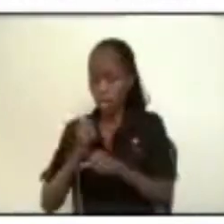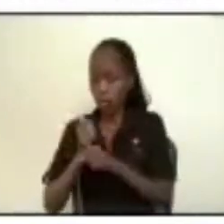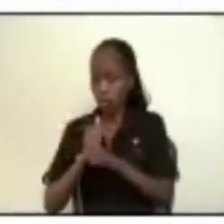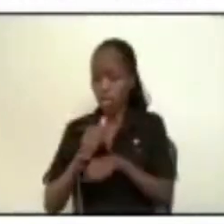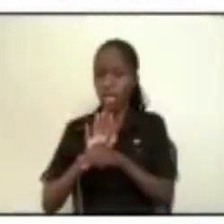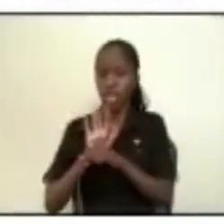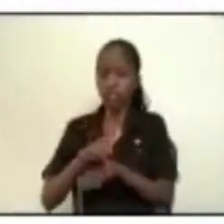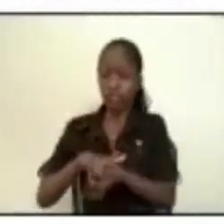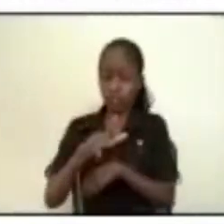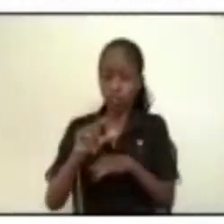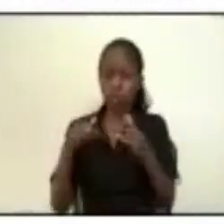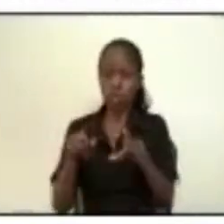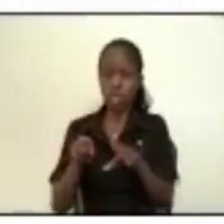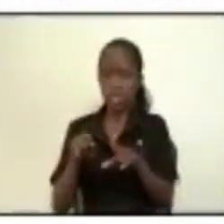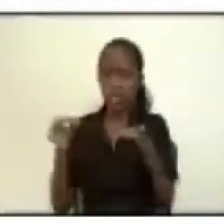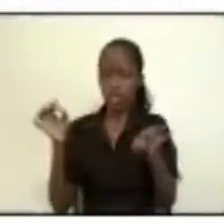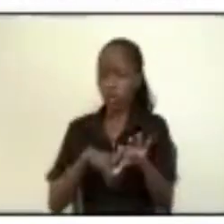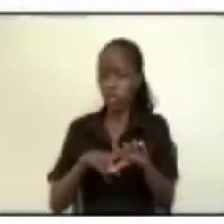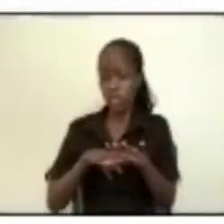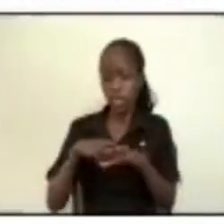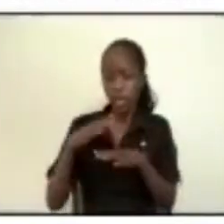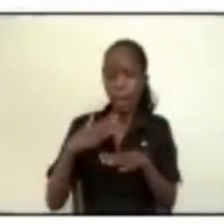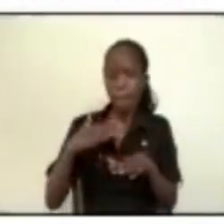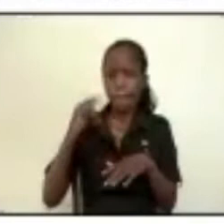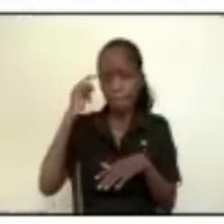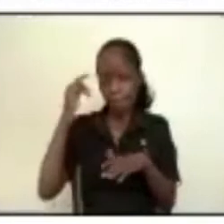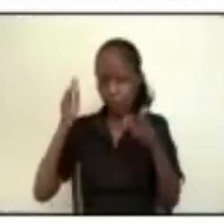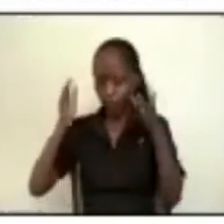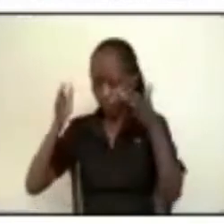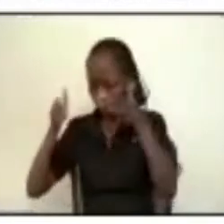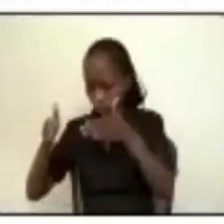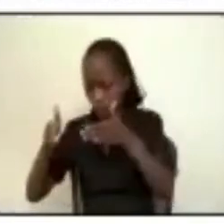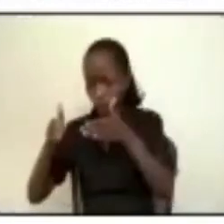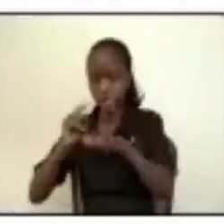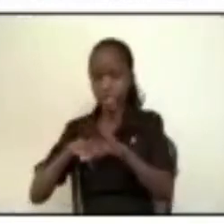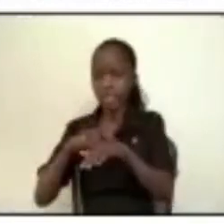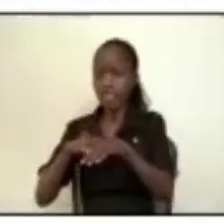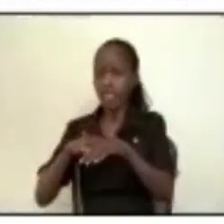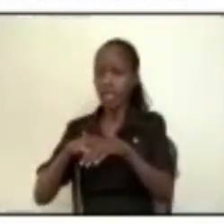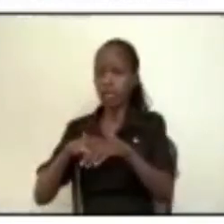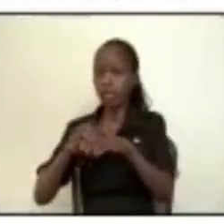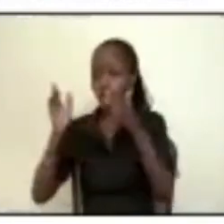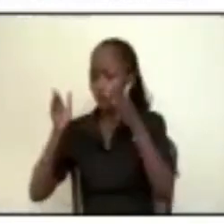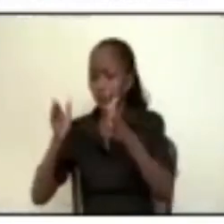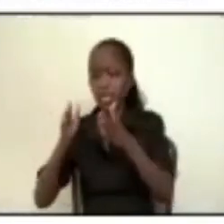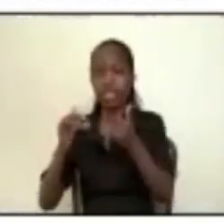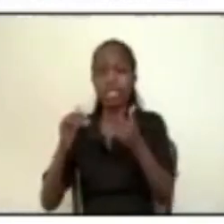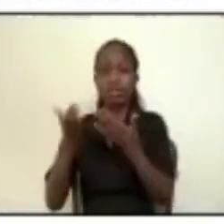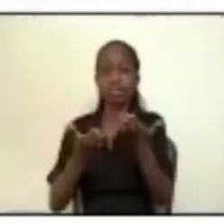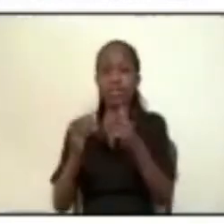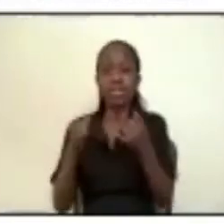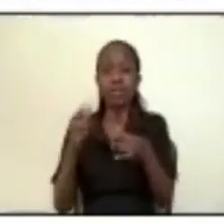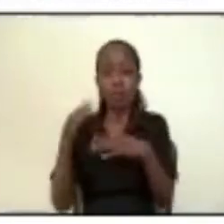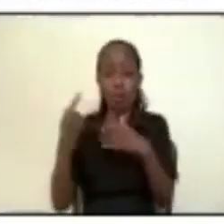very long time, my mind was very narrow when it came to coverage in business news. I only thought of Kenya, I only